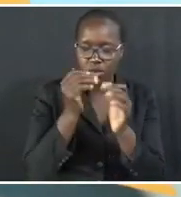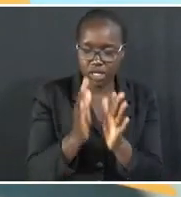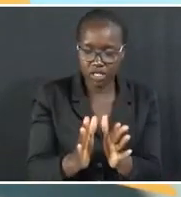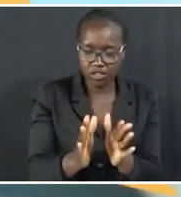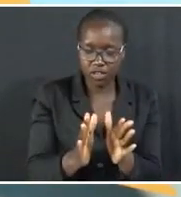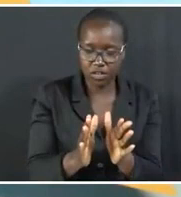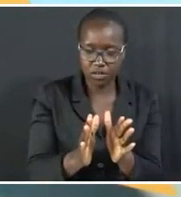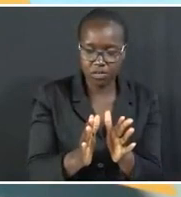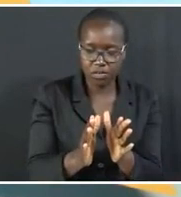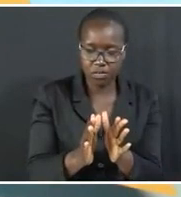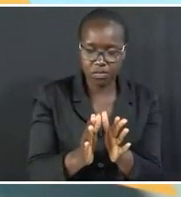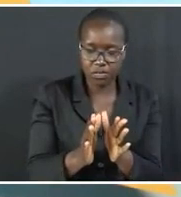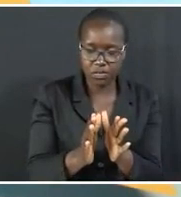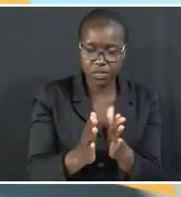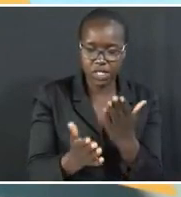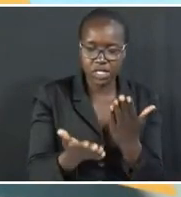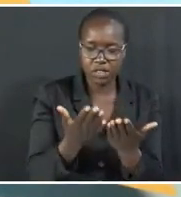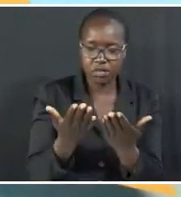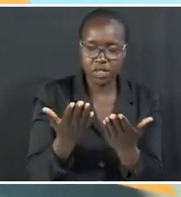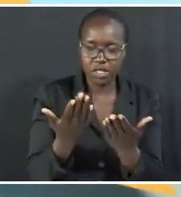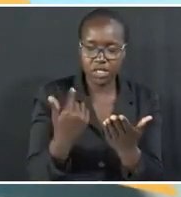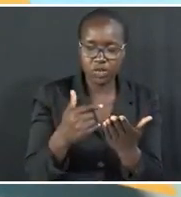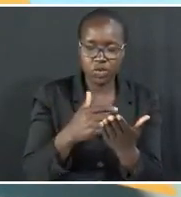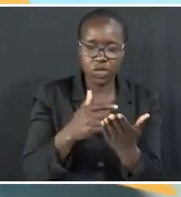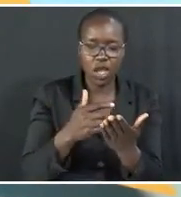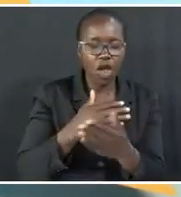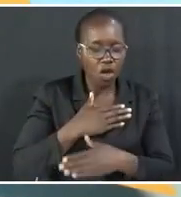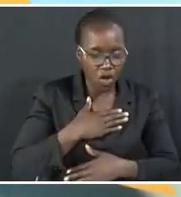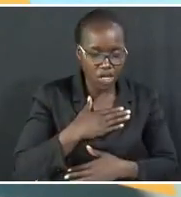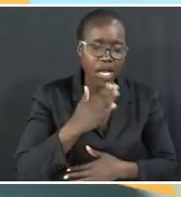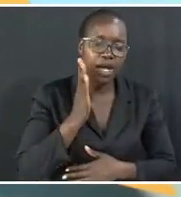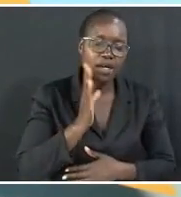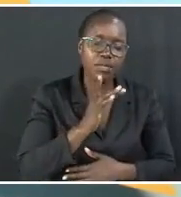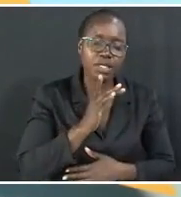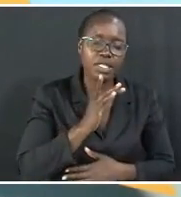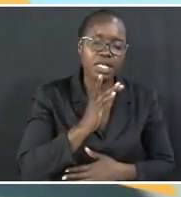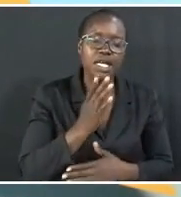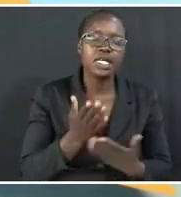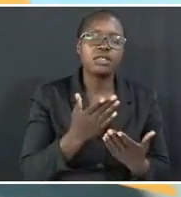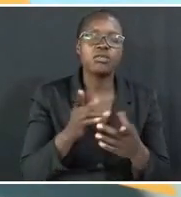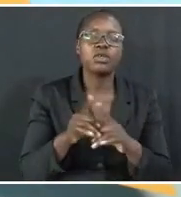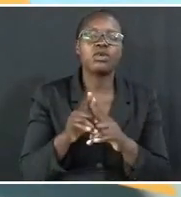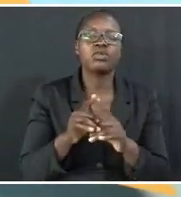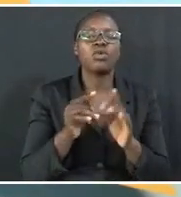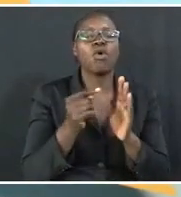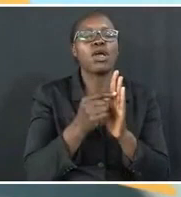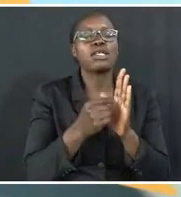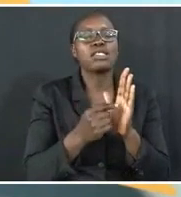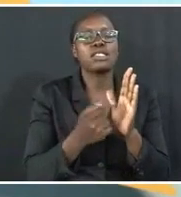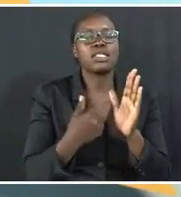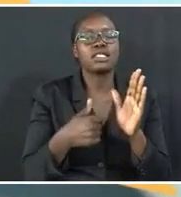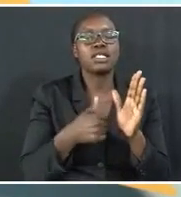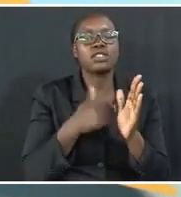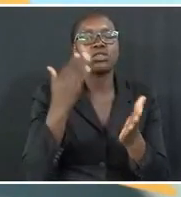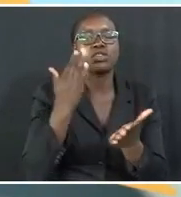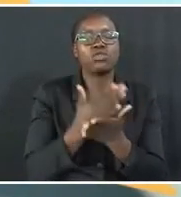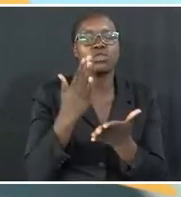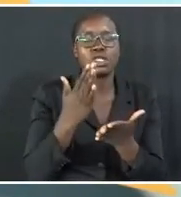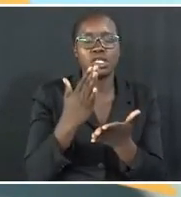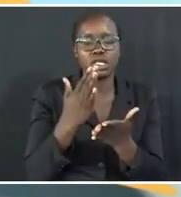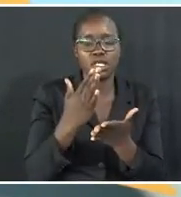Savior. May we honor our parents, and may our parents instruct us to the